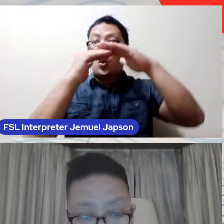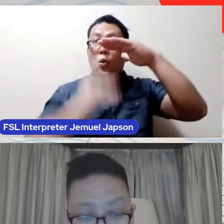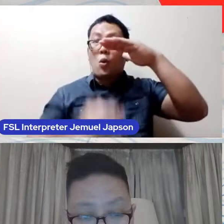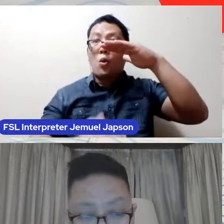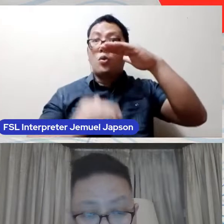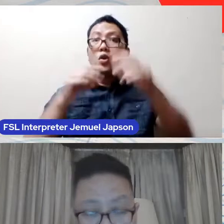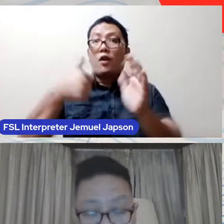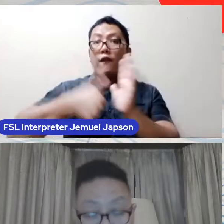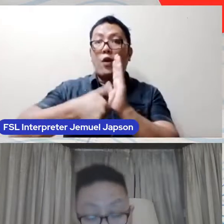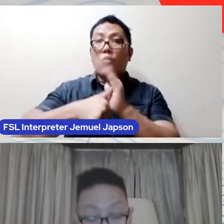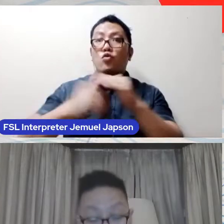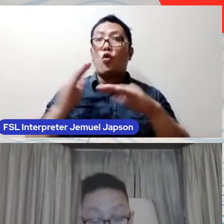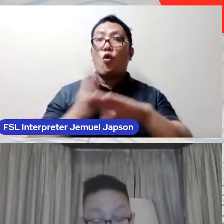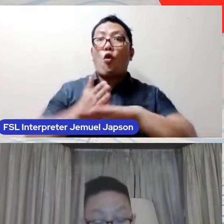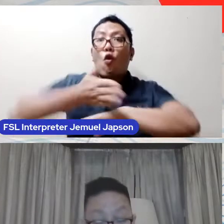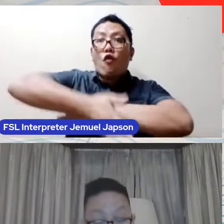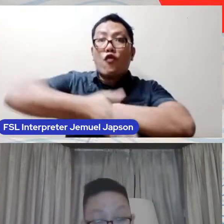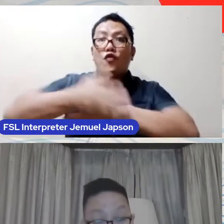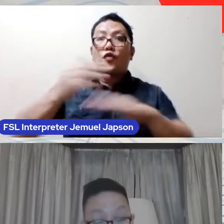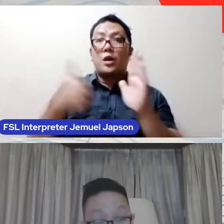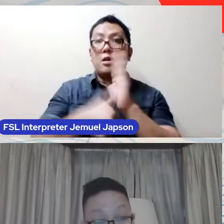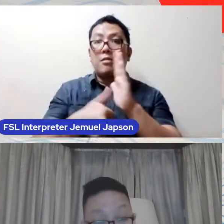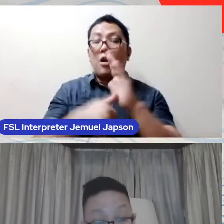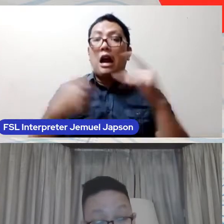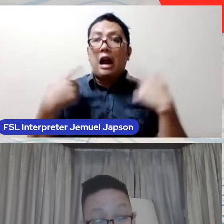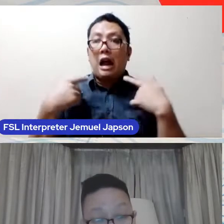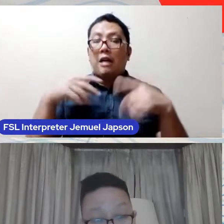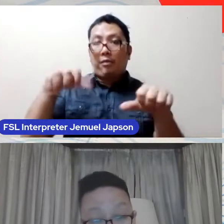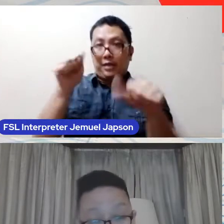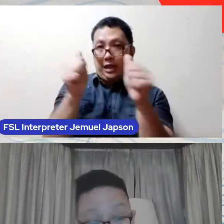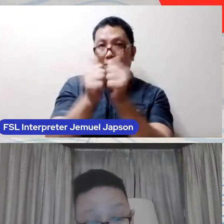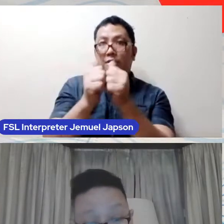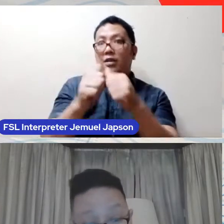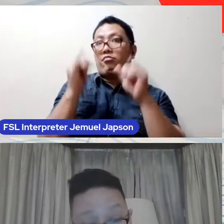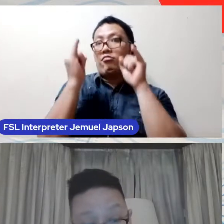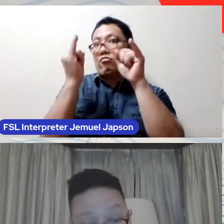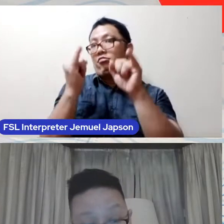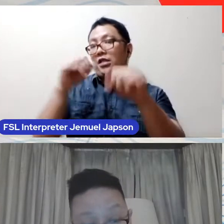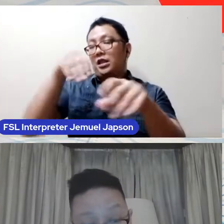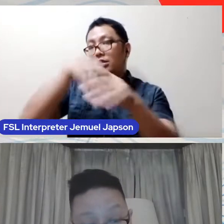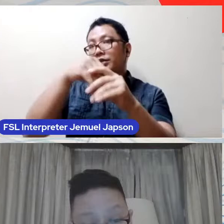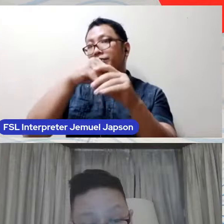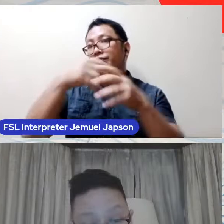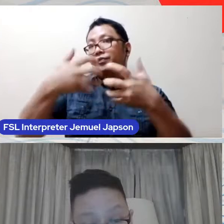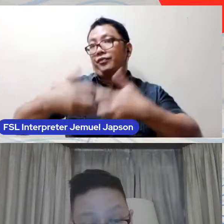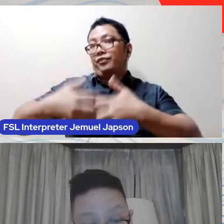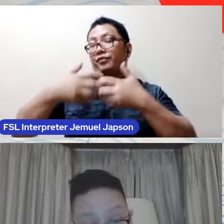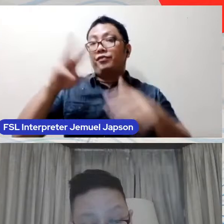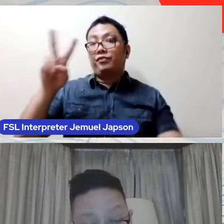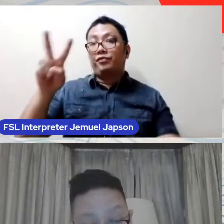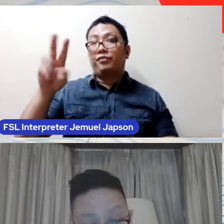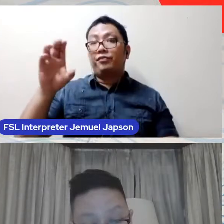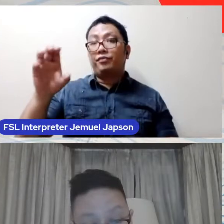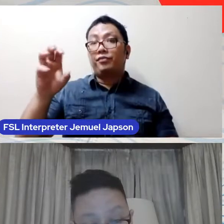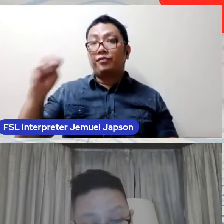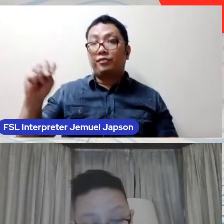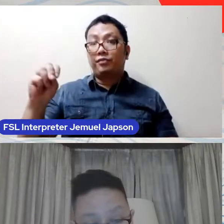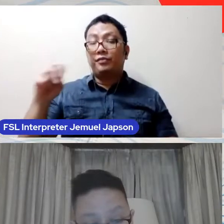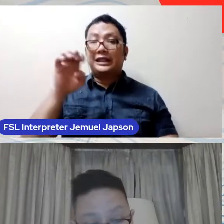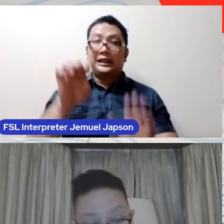yan, kasama rin po yan sa mga instructions na inilagay sa makina. Kasi po ang VCM, kunyari po sa